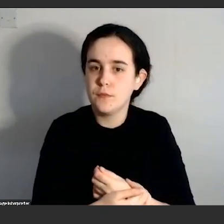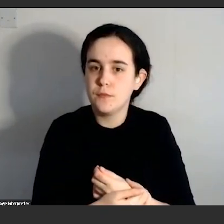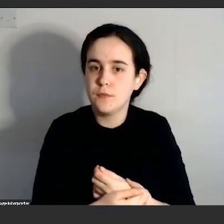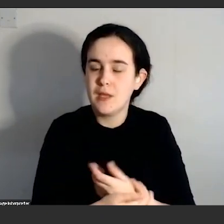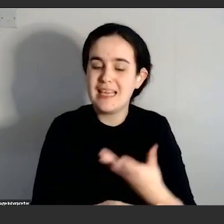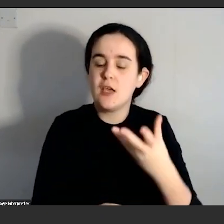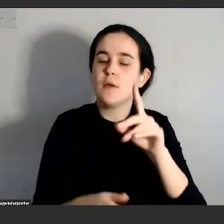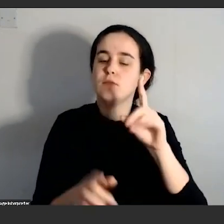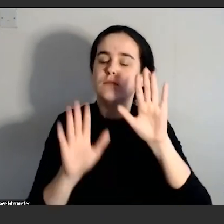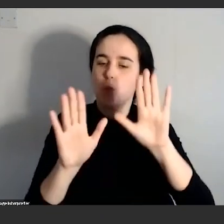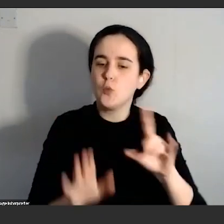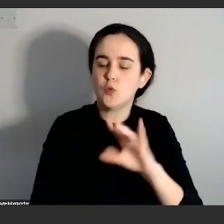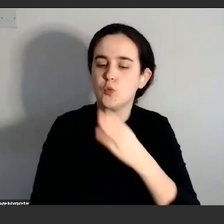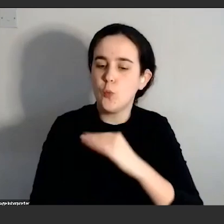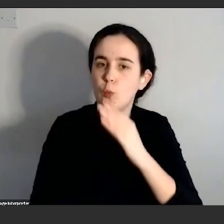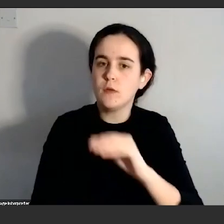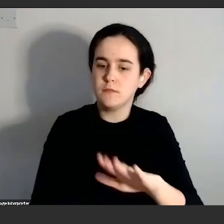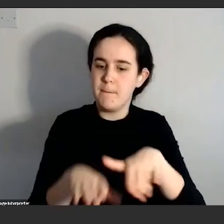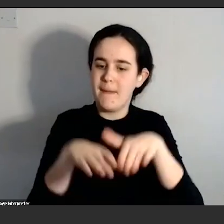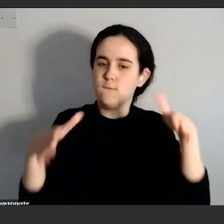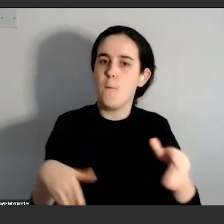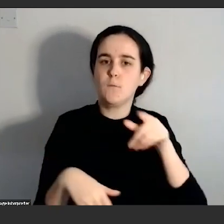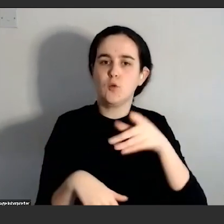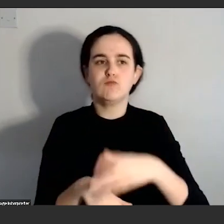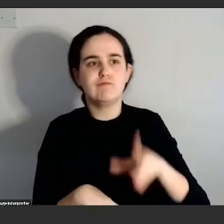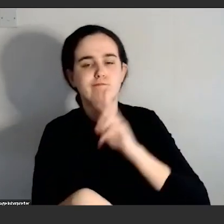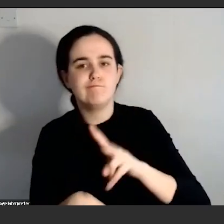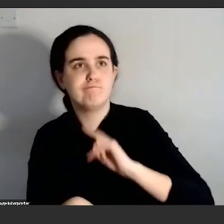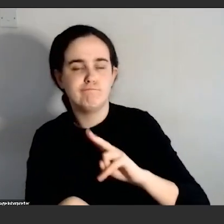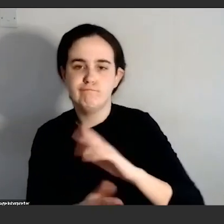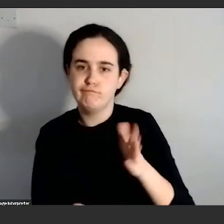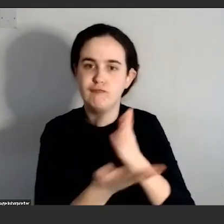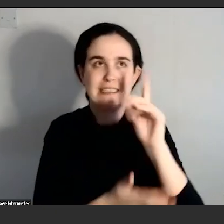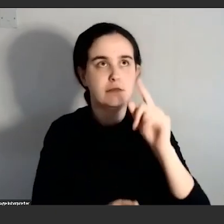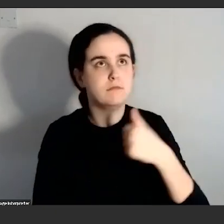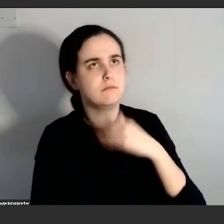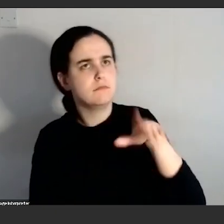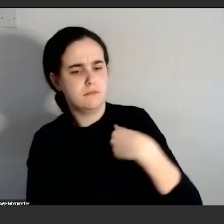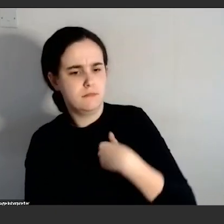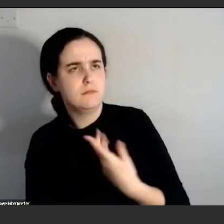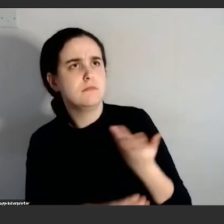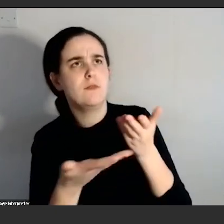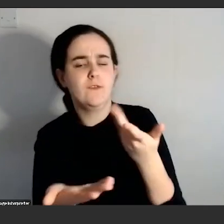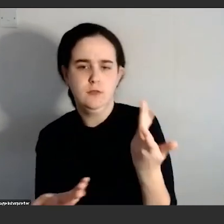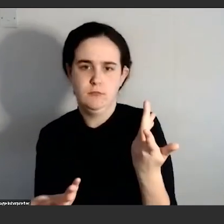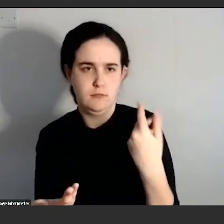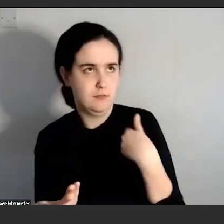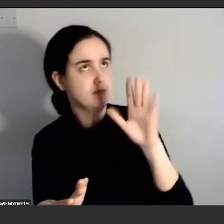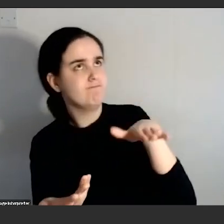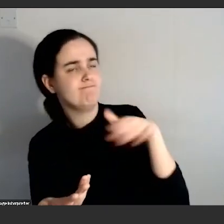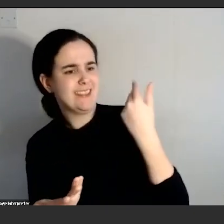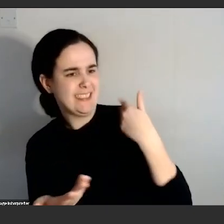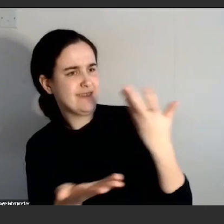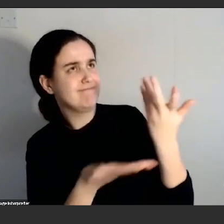more research trainings on the horizon. In addition, 8 of the major mental health facilities in Ghana have undergone quality